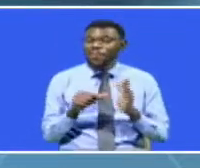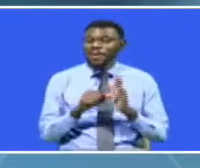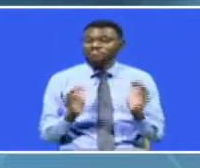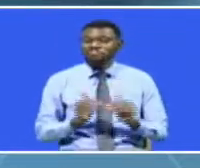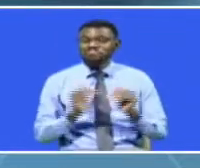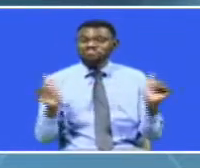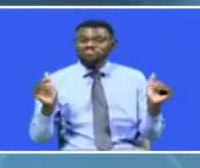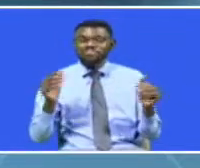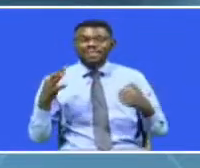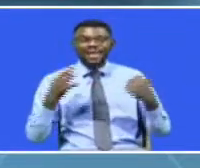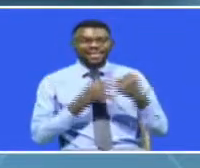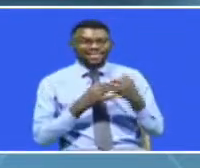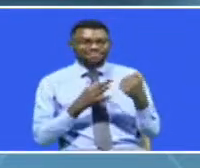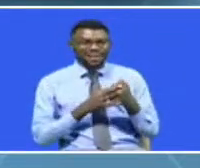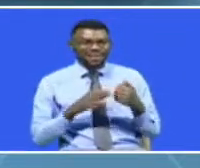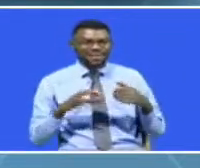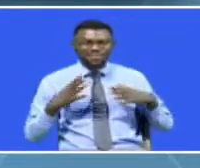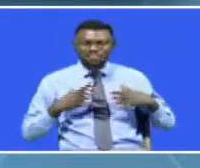no-go zone